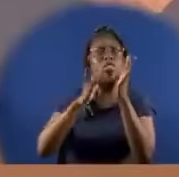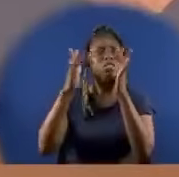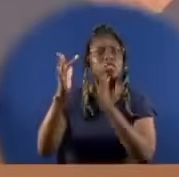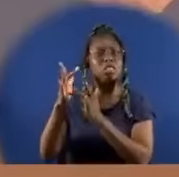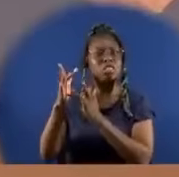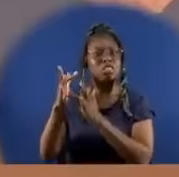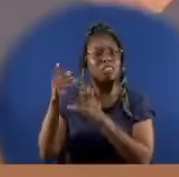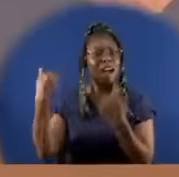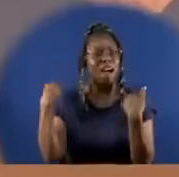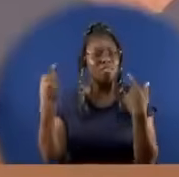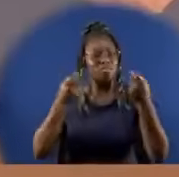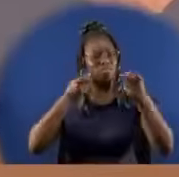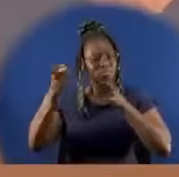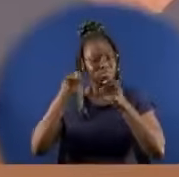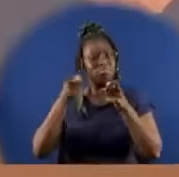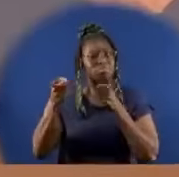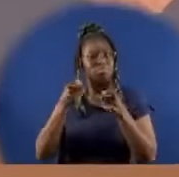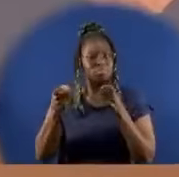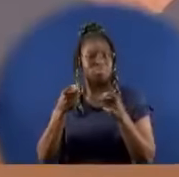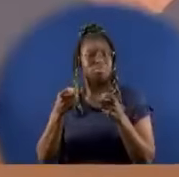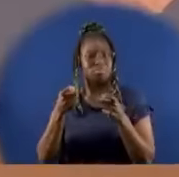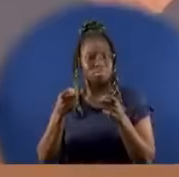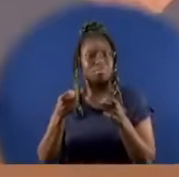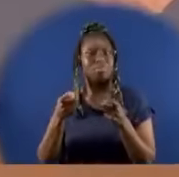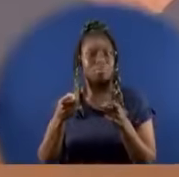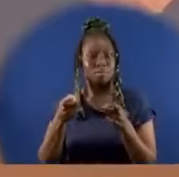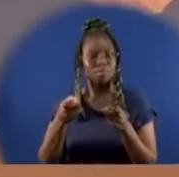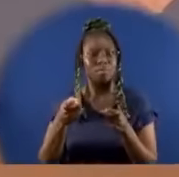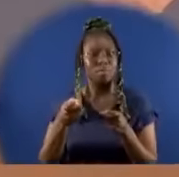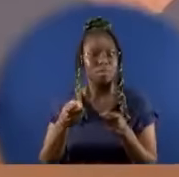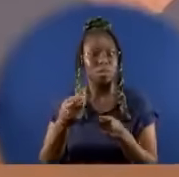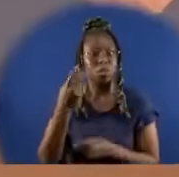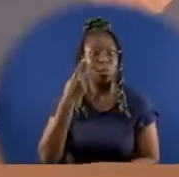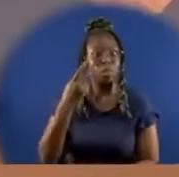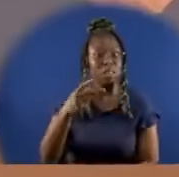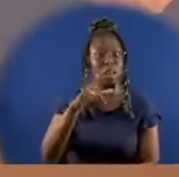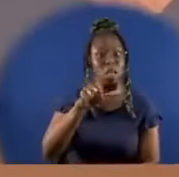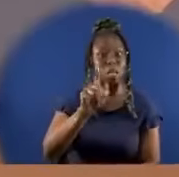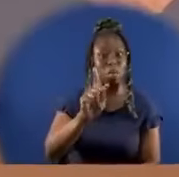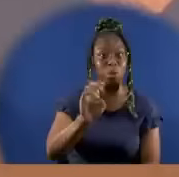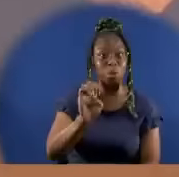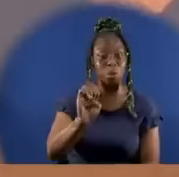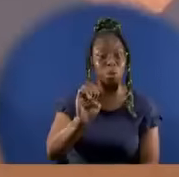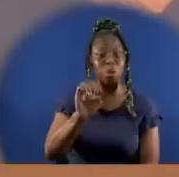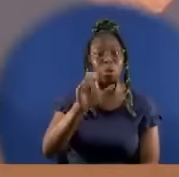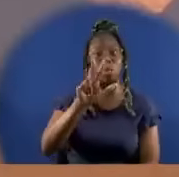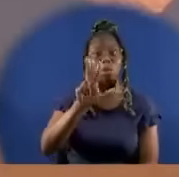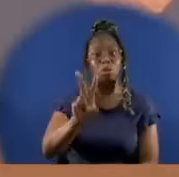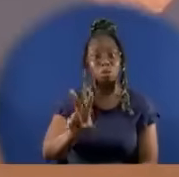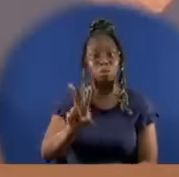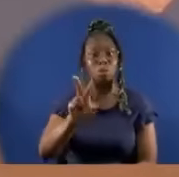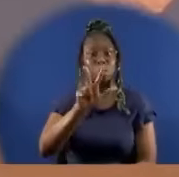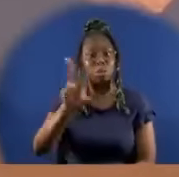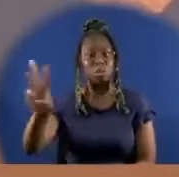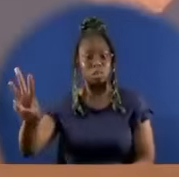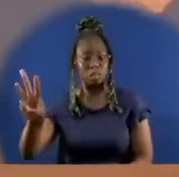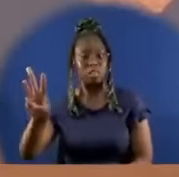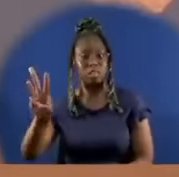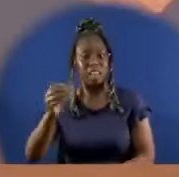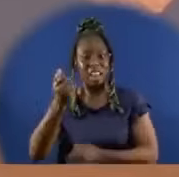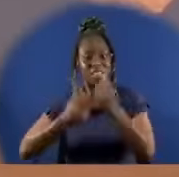has authority. When you look at Luke chapter 4, verses 32 and 36, you'll find out that every time